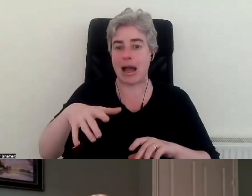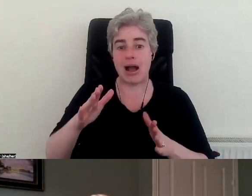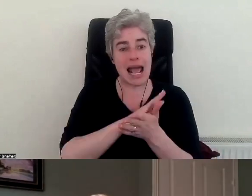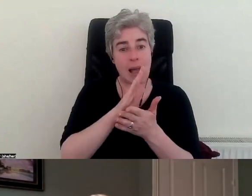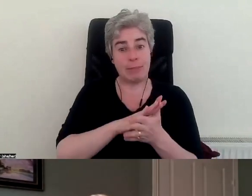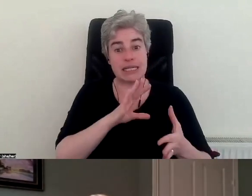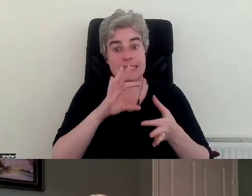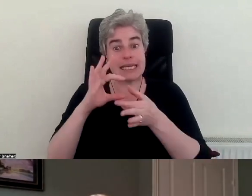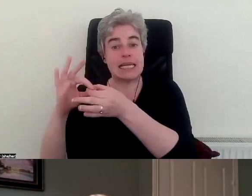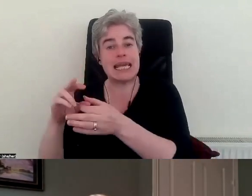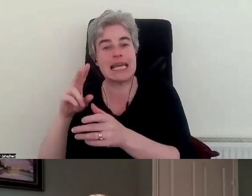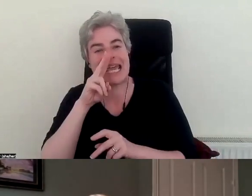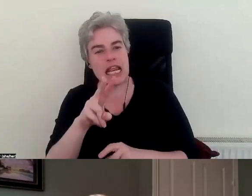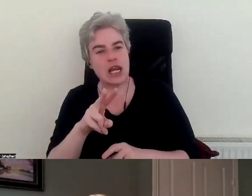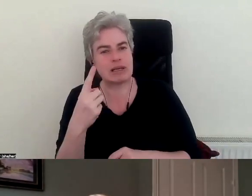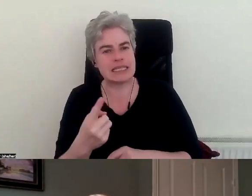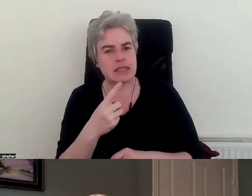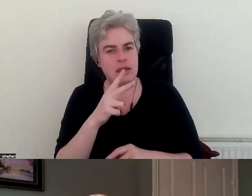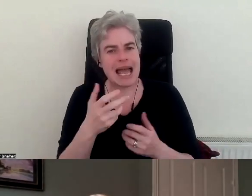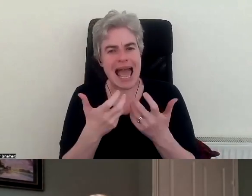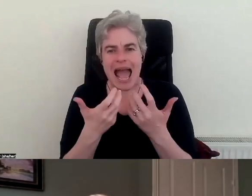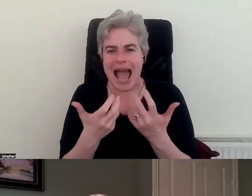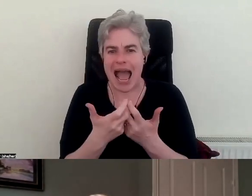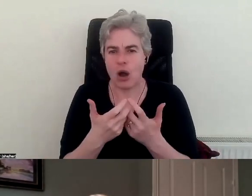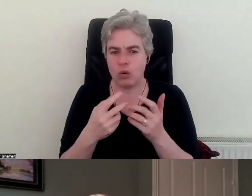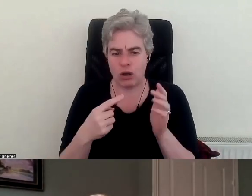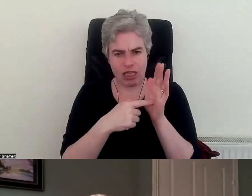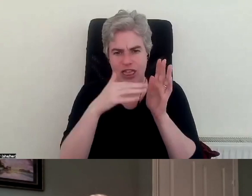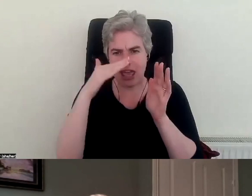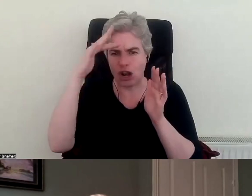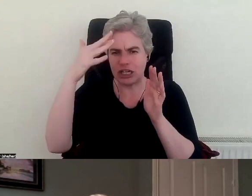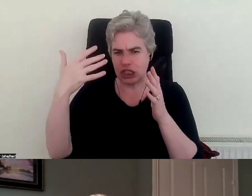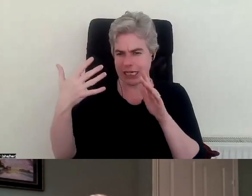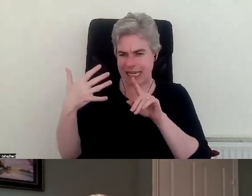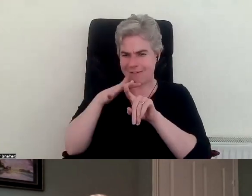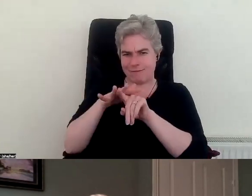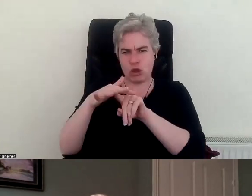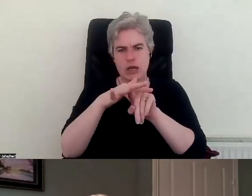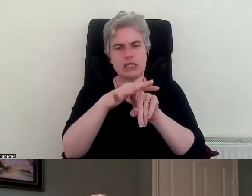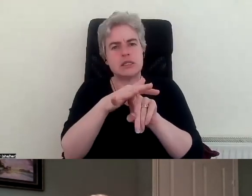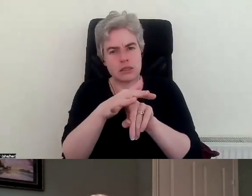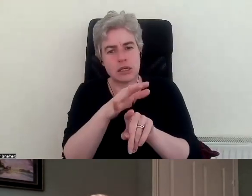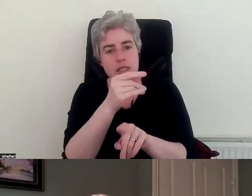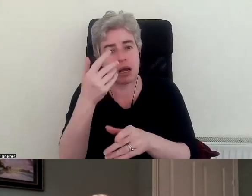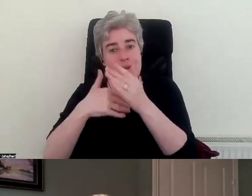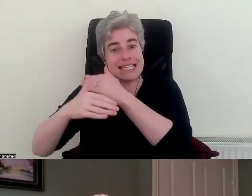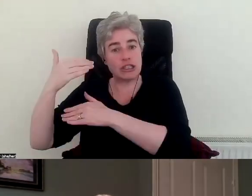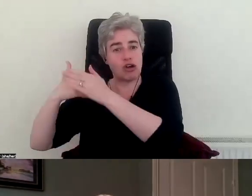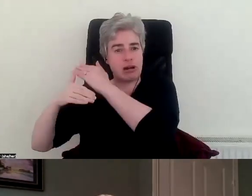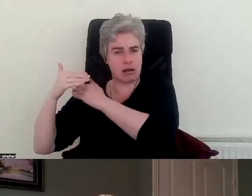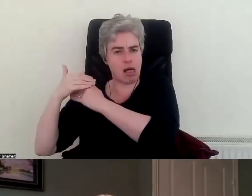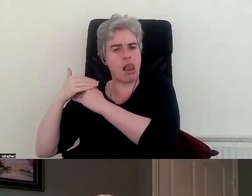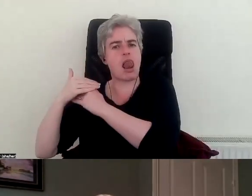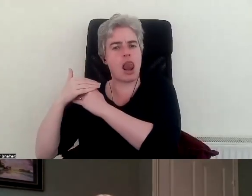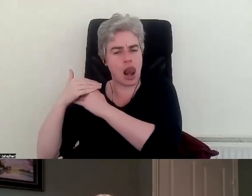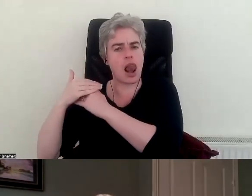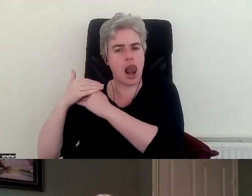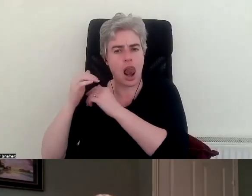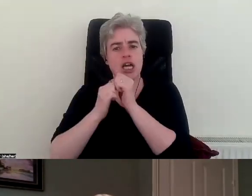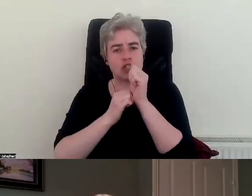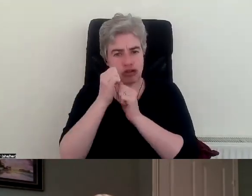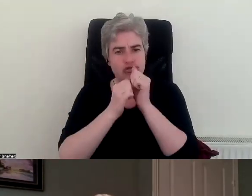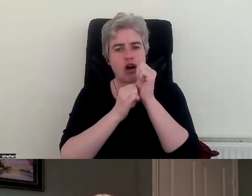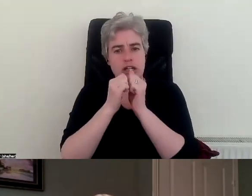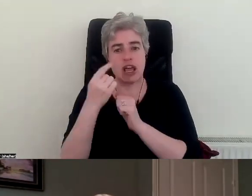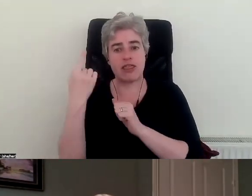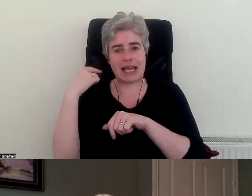and where he looks at how theology shaped some of the historical structures at